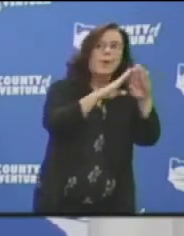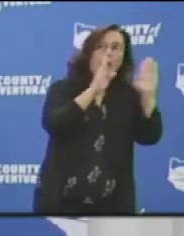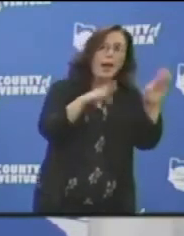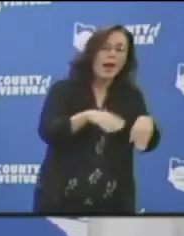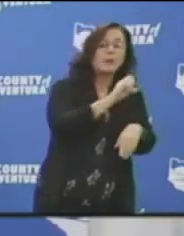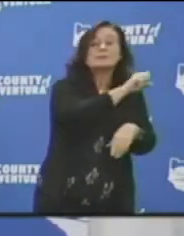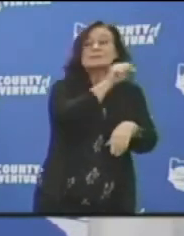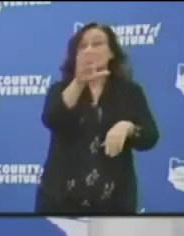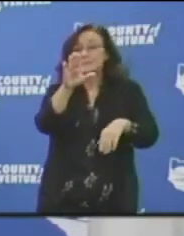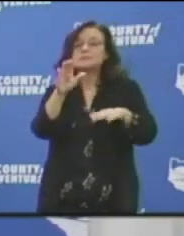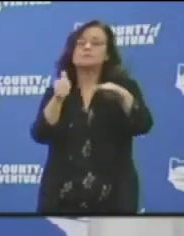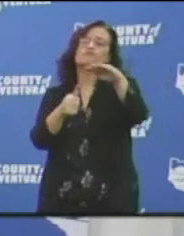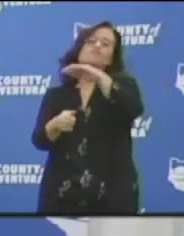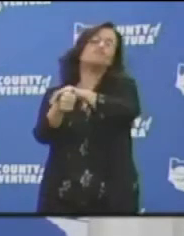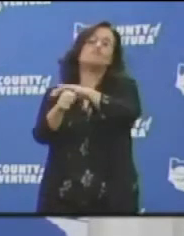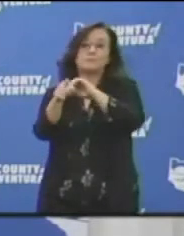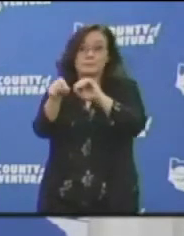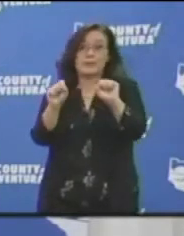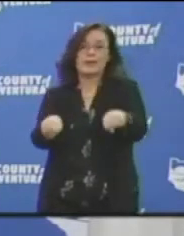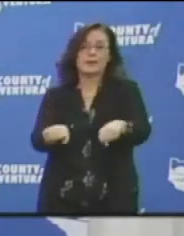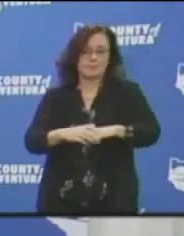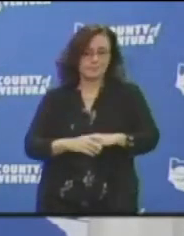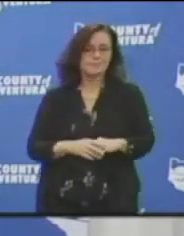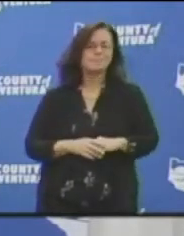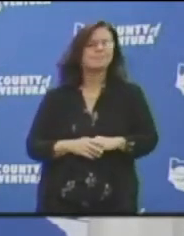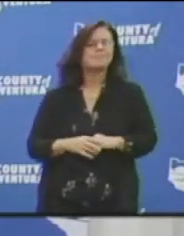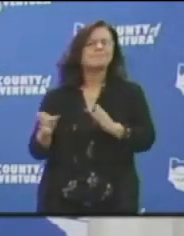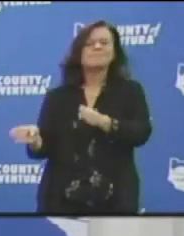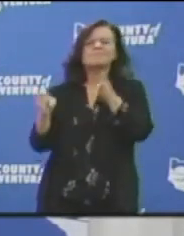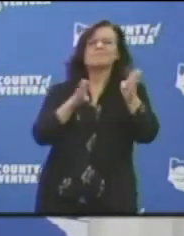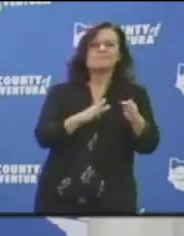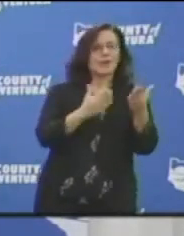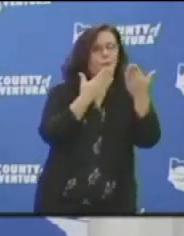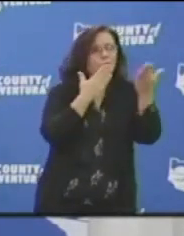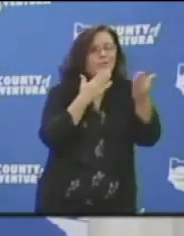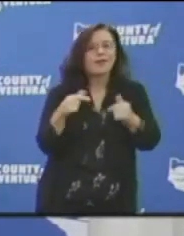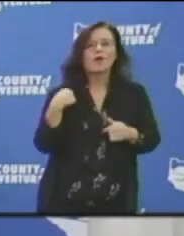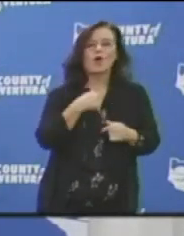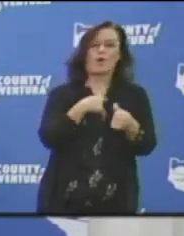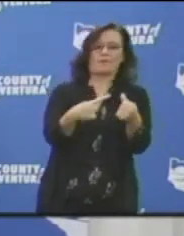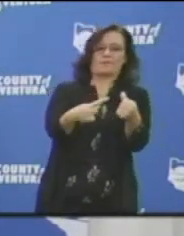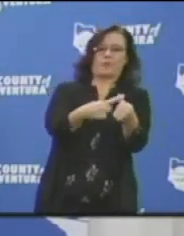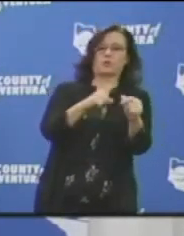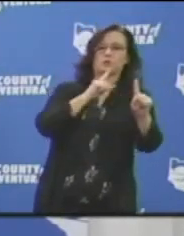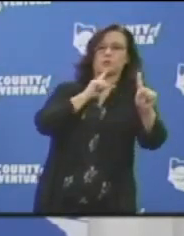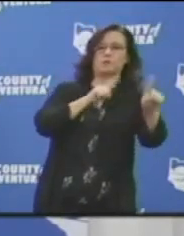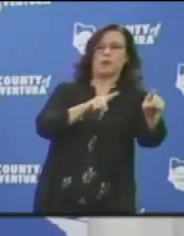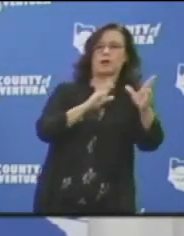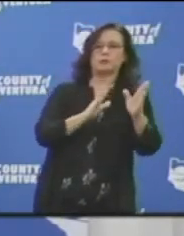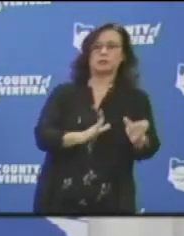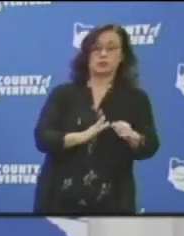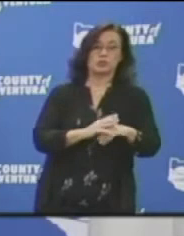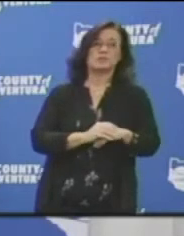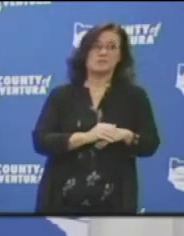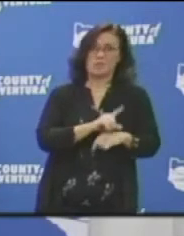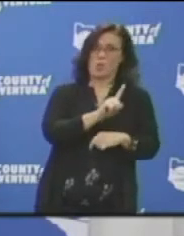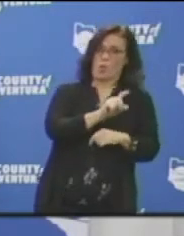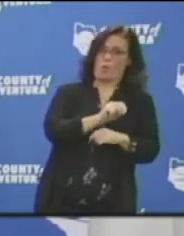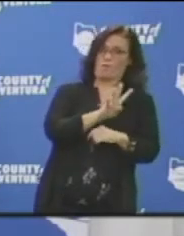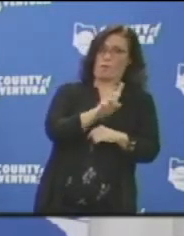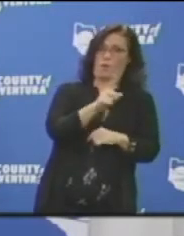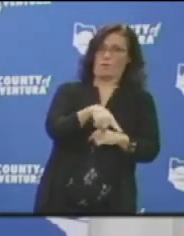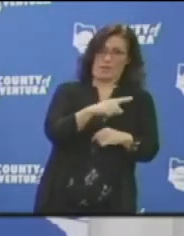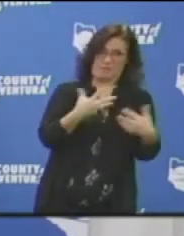our first responders. 104 first responders have contracted COVID over the course of